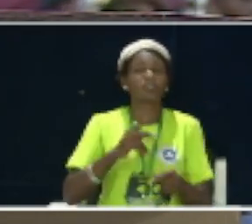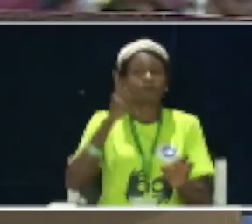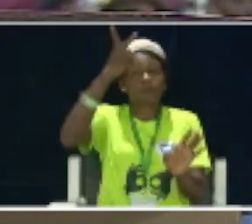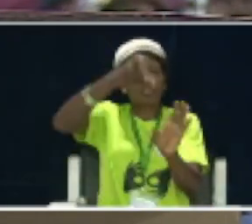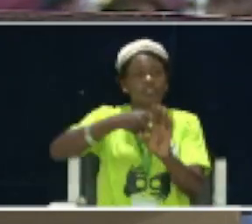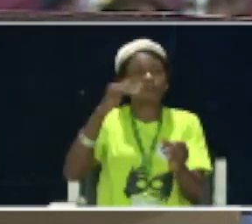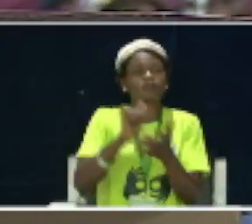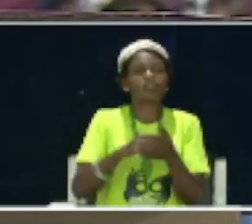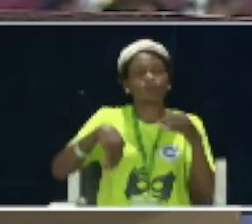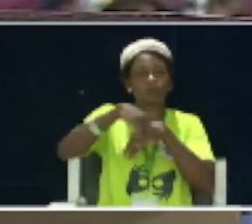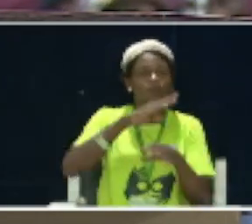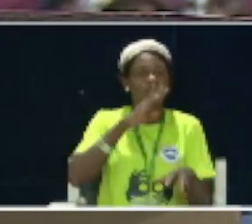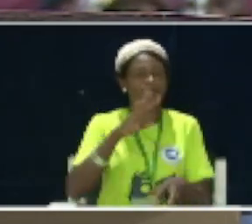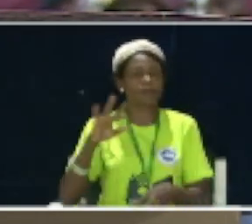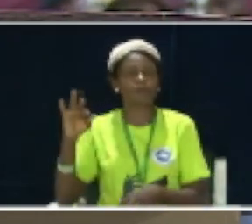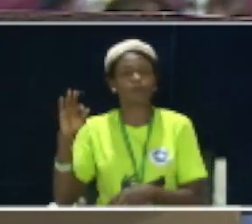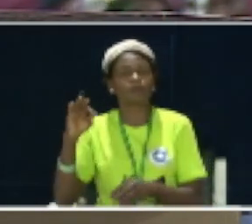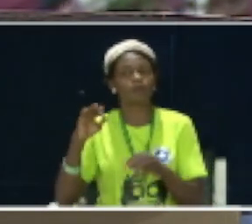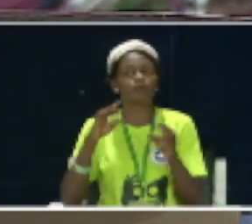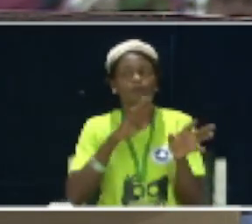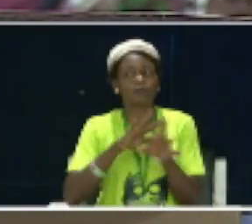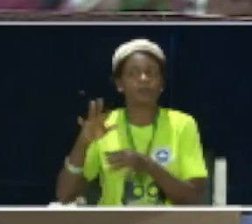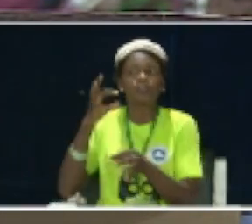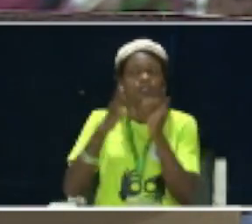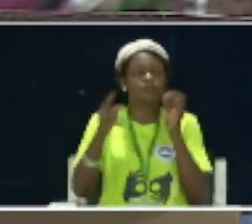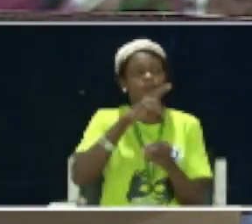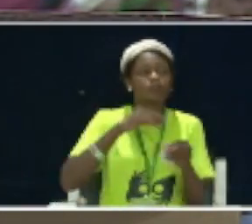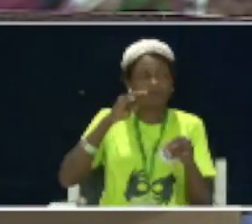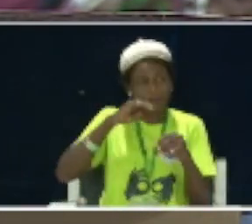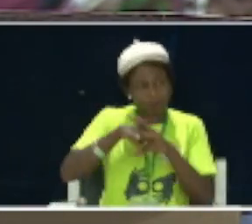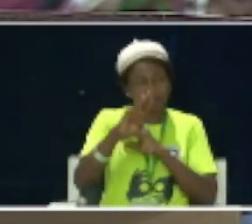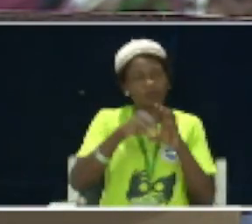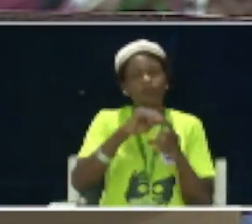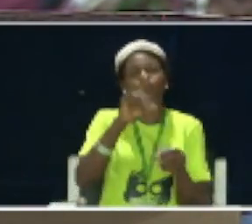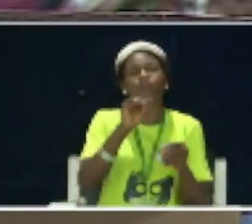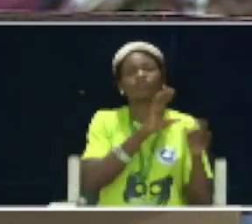that overflow if you have come into Christ.